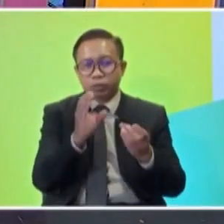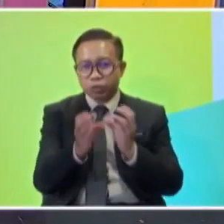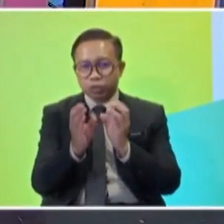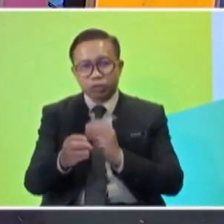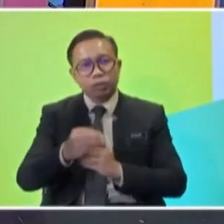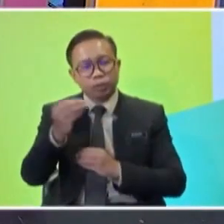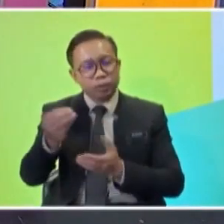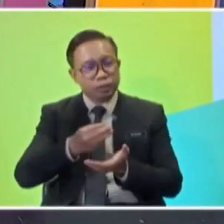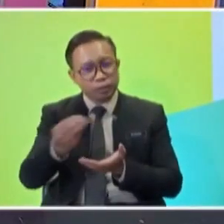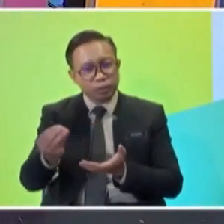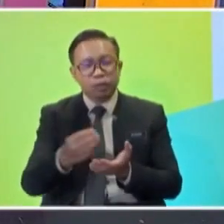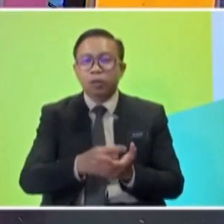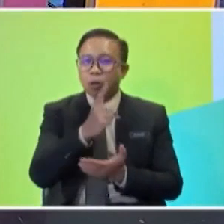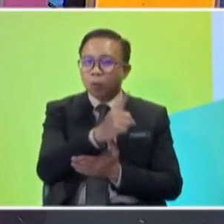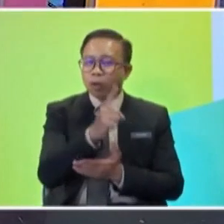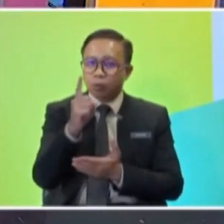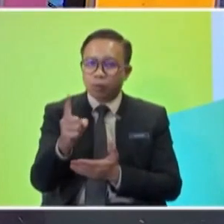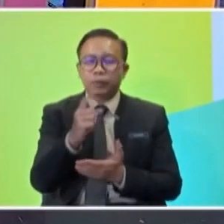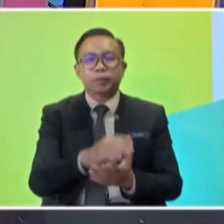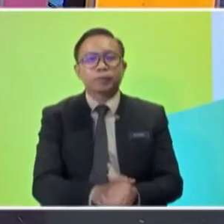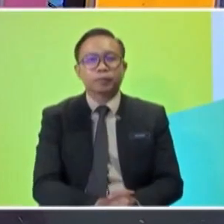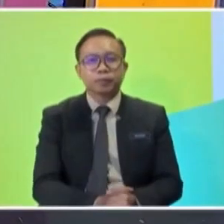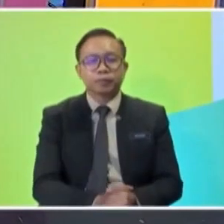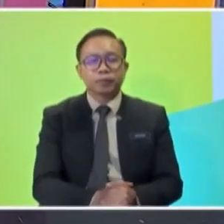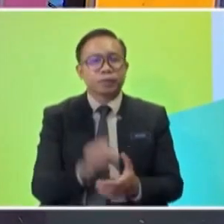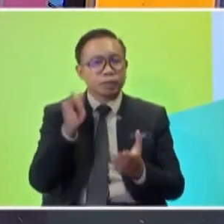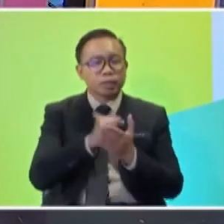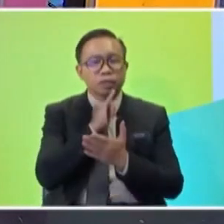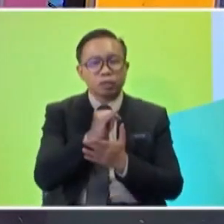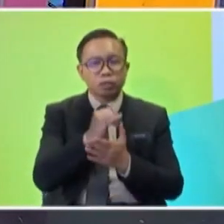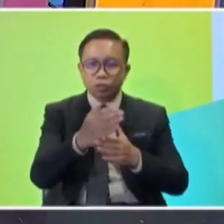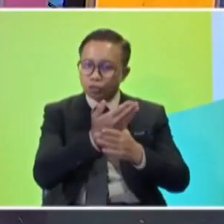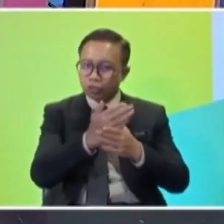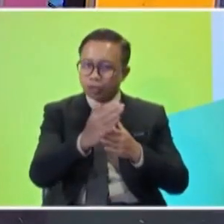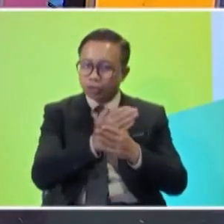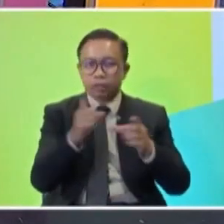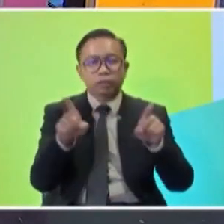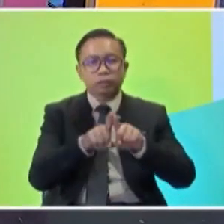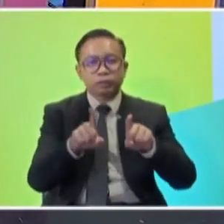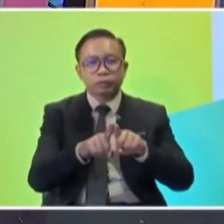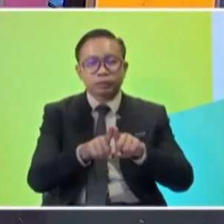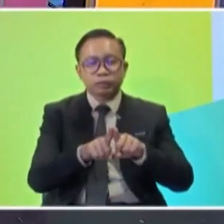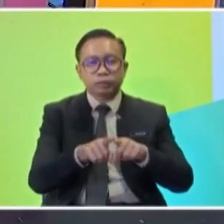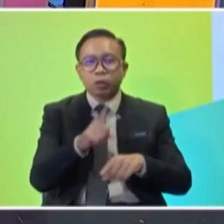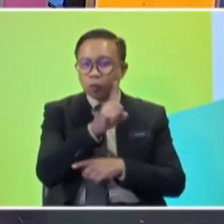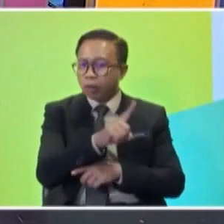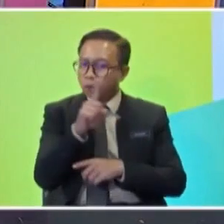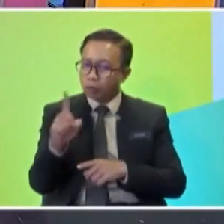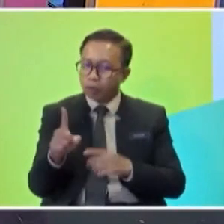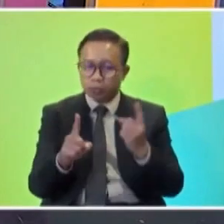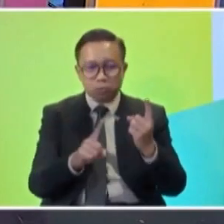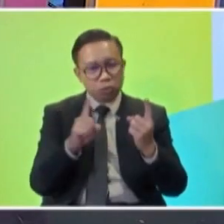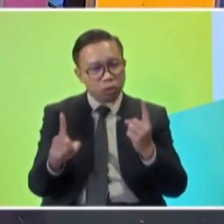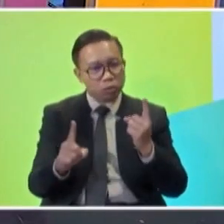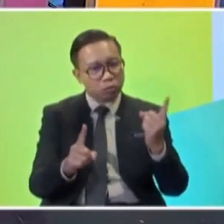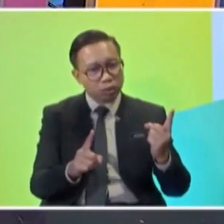another one for you. Another one for you, and another one for you. That is sharing equally. Okay, you must share equally. One for you and one for you. One